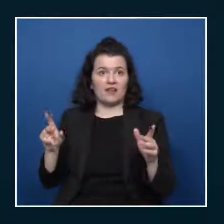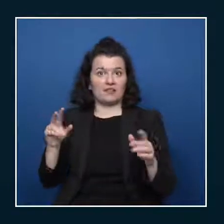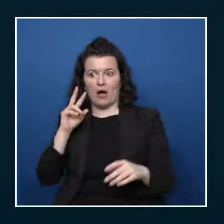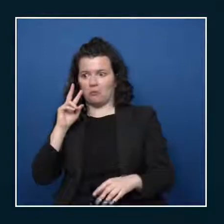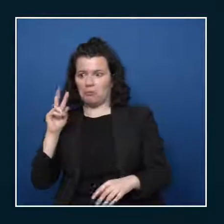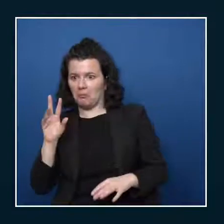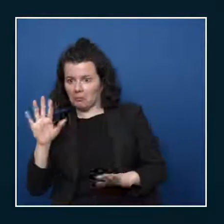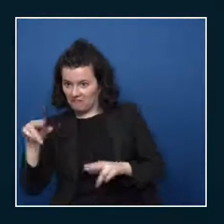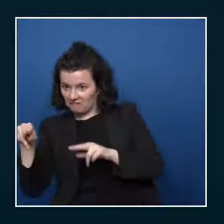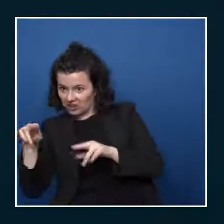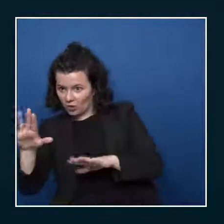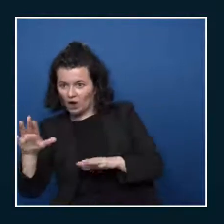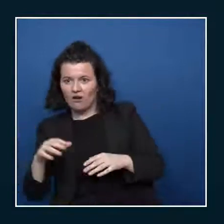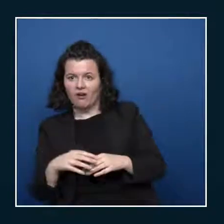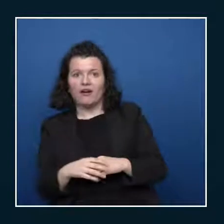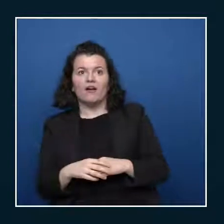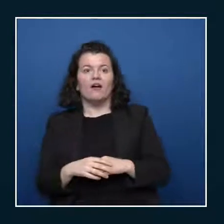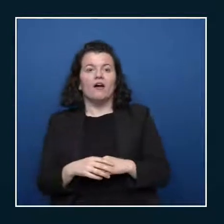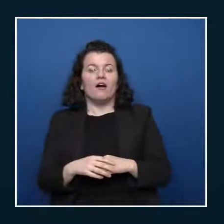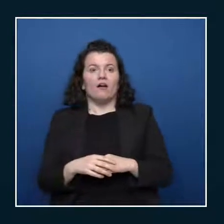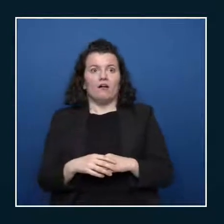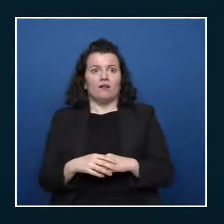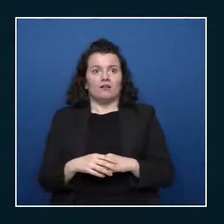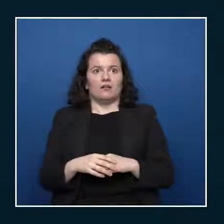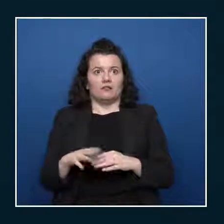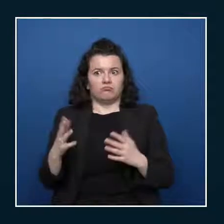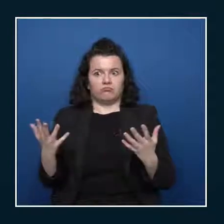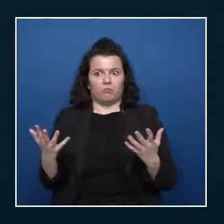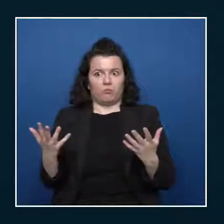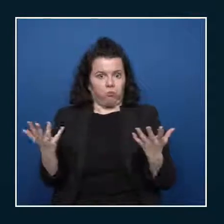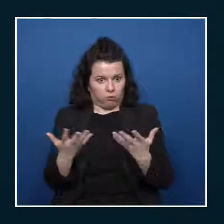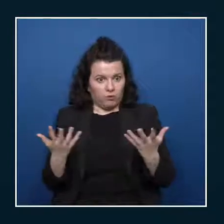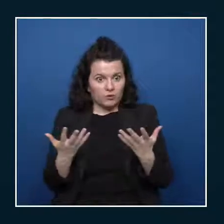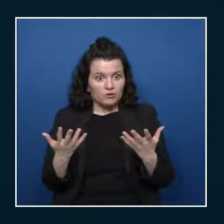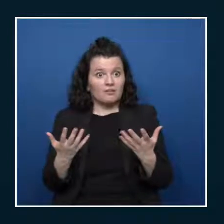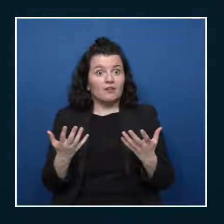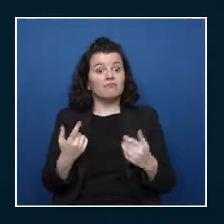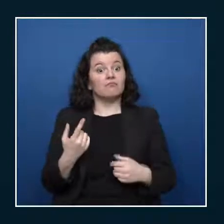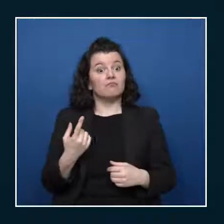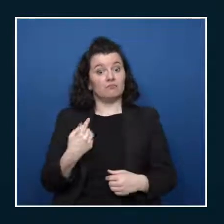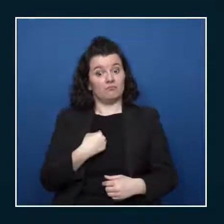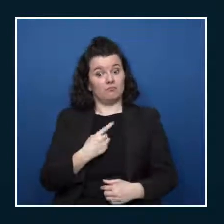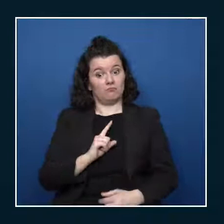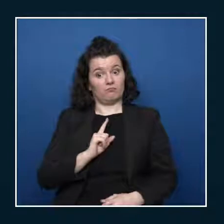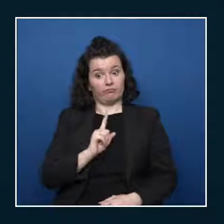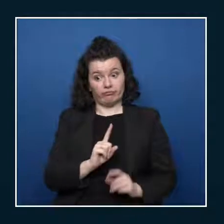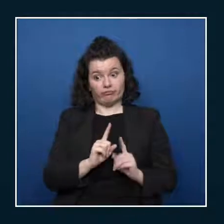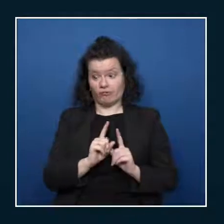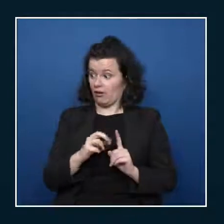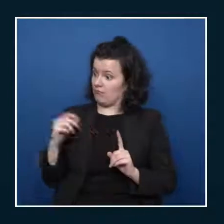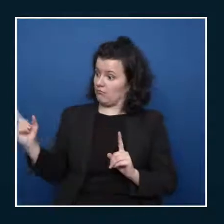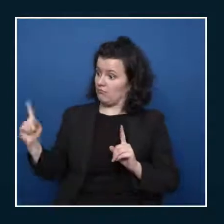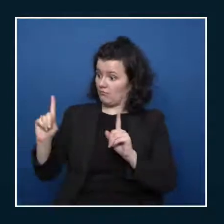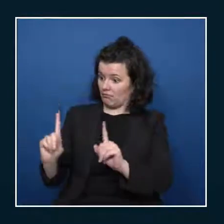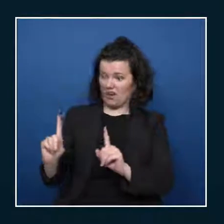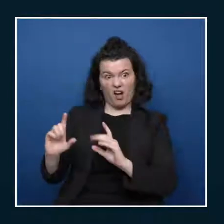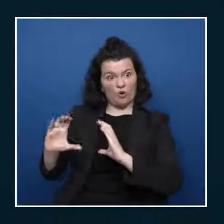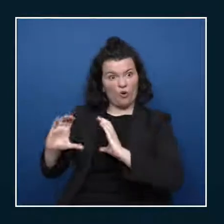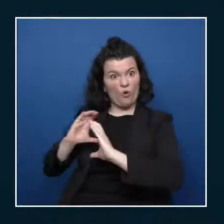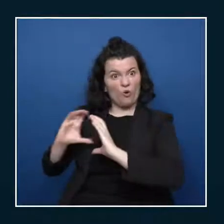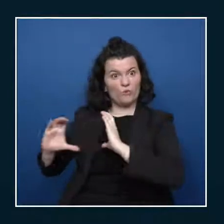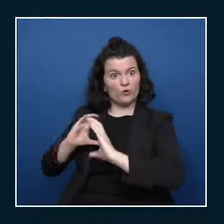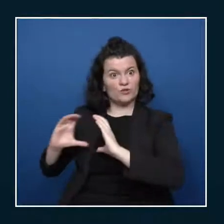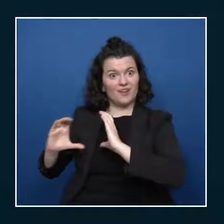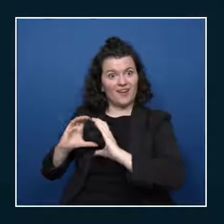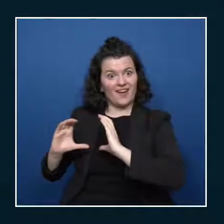world non-CG use cases, is that we can use this but talking to each other. Now, so there's something called holoportation that